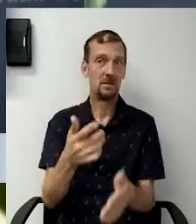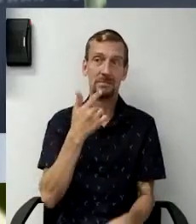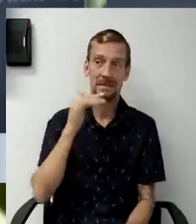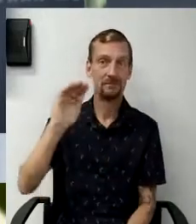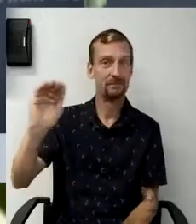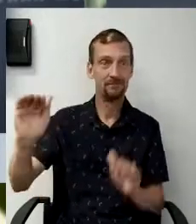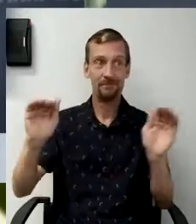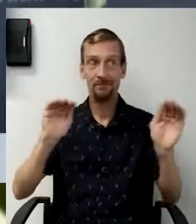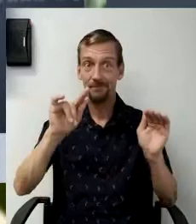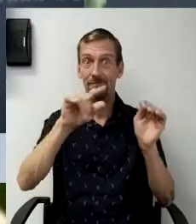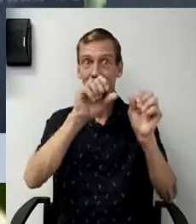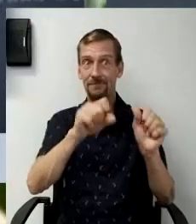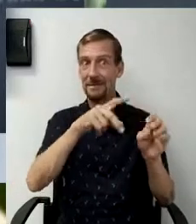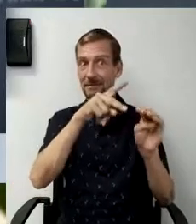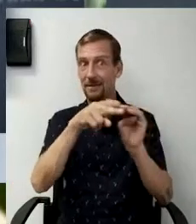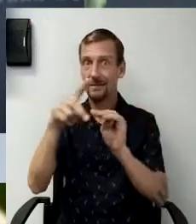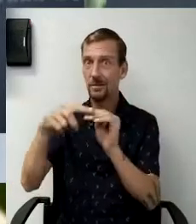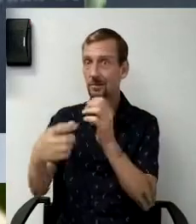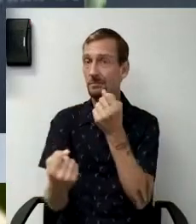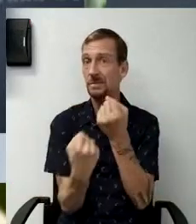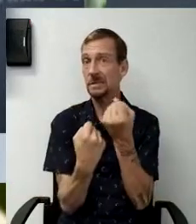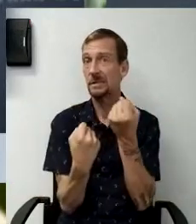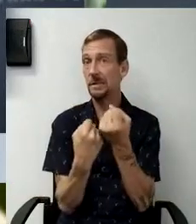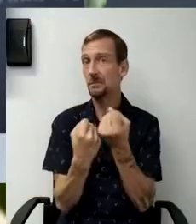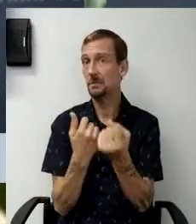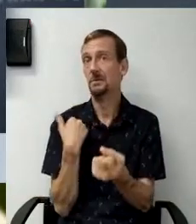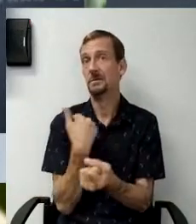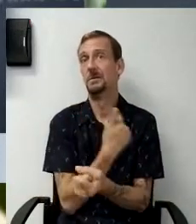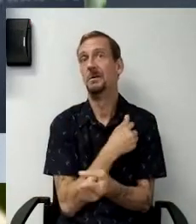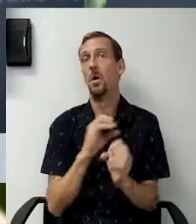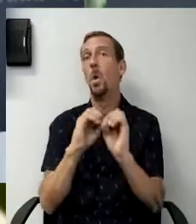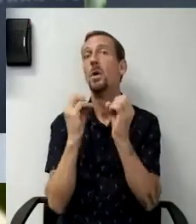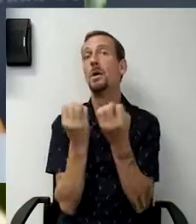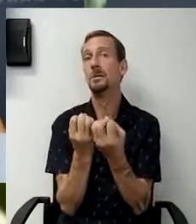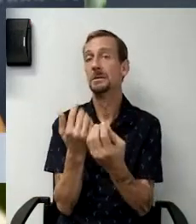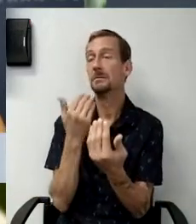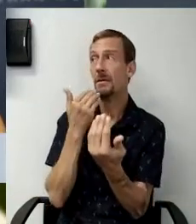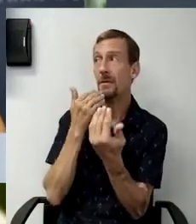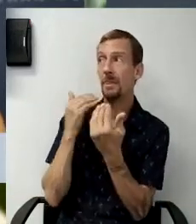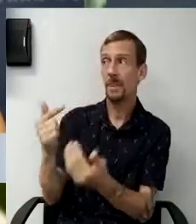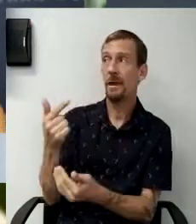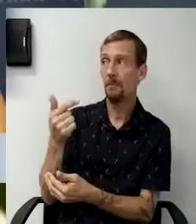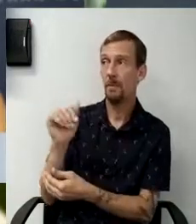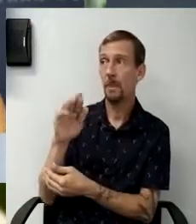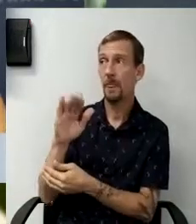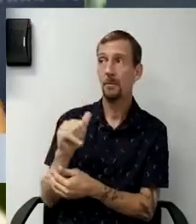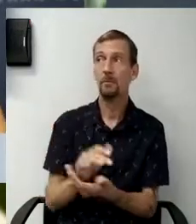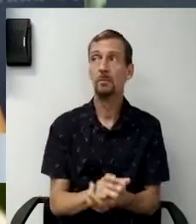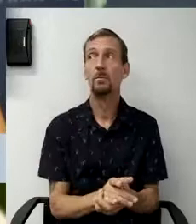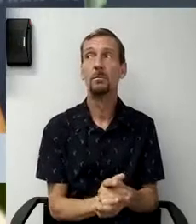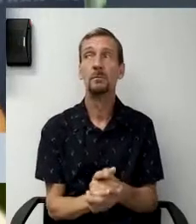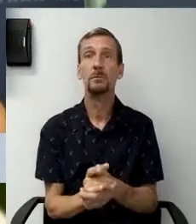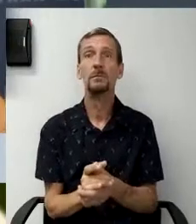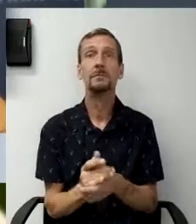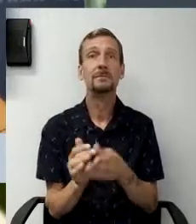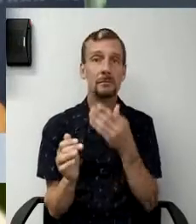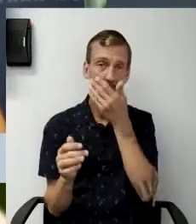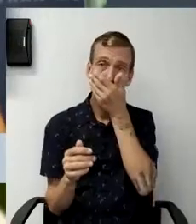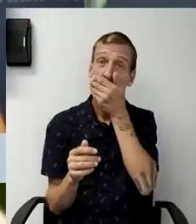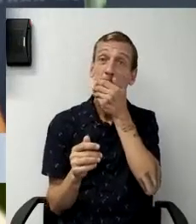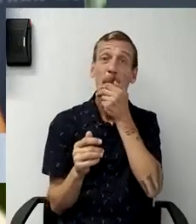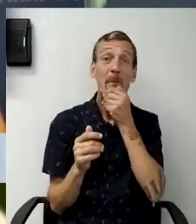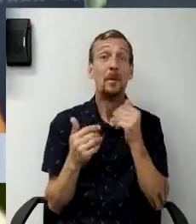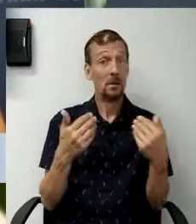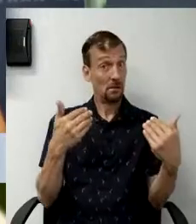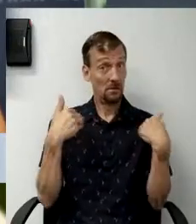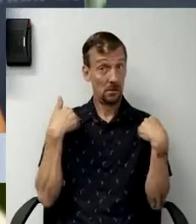to take a cut to support the organization. Okay, thank you for that, Gary. So have we slowed down the